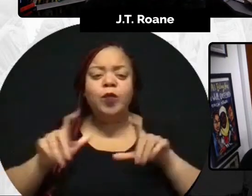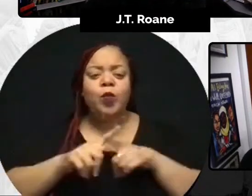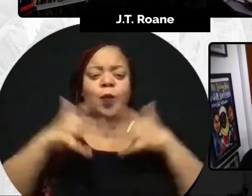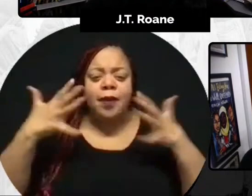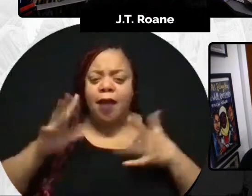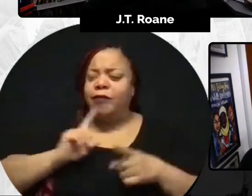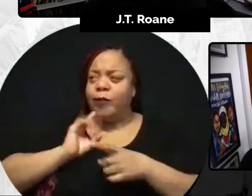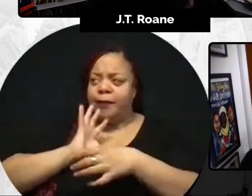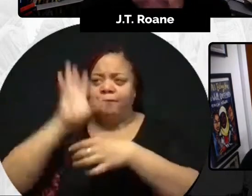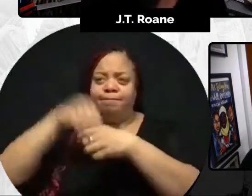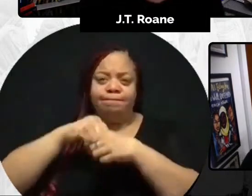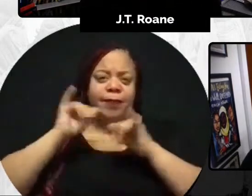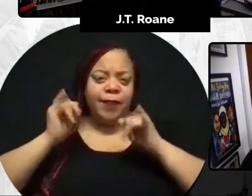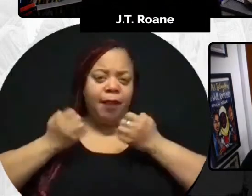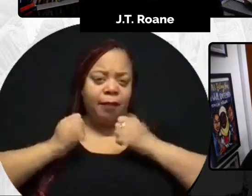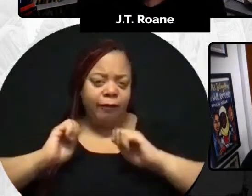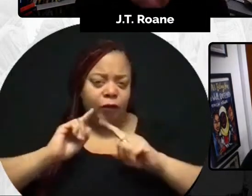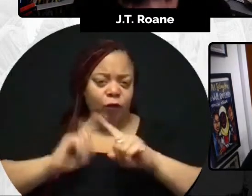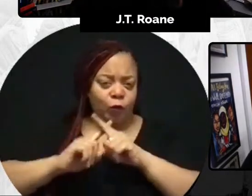I guess I can hop in.